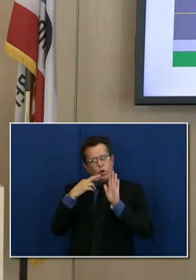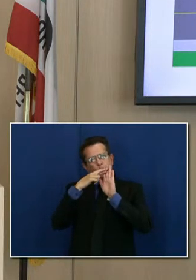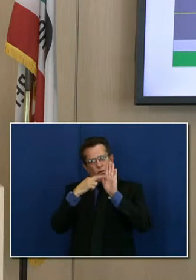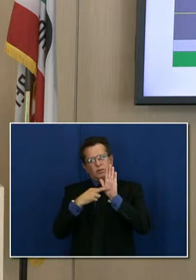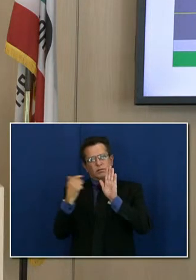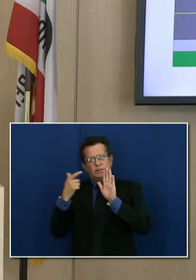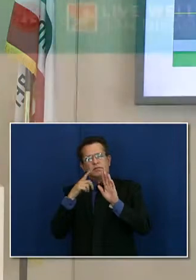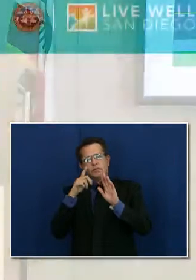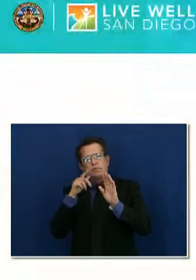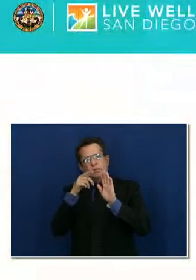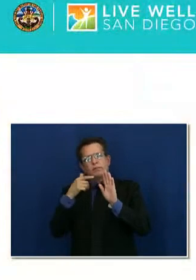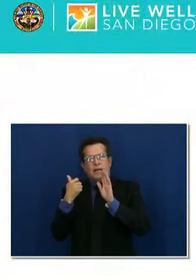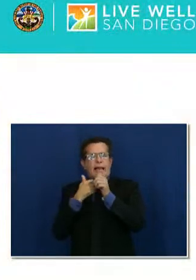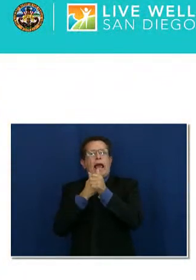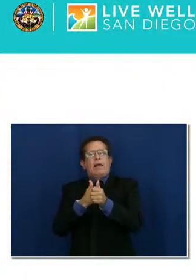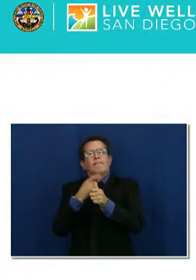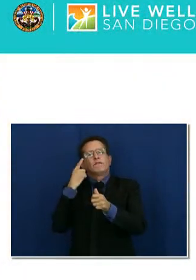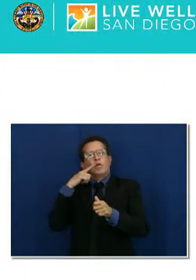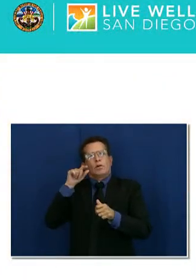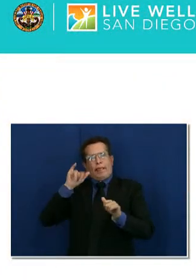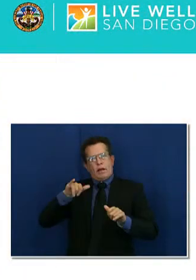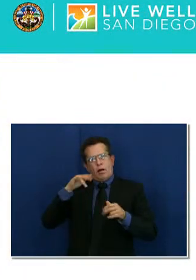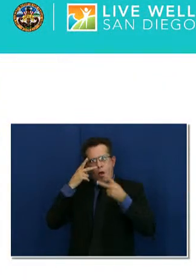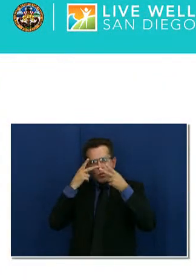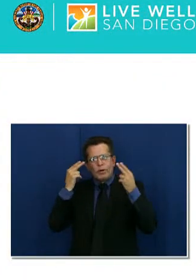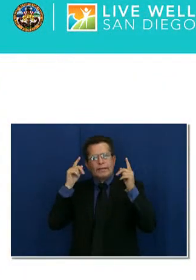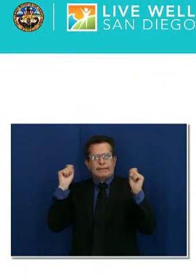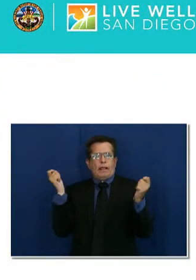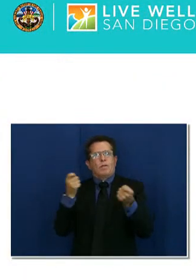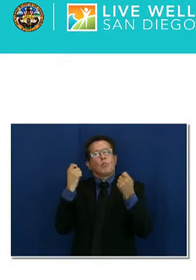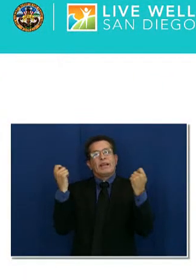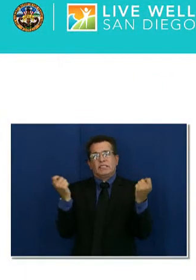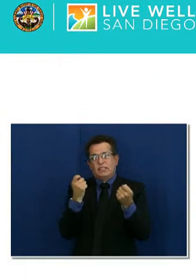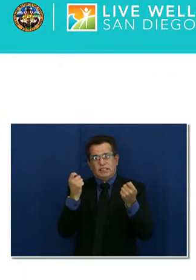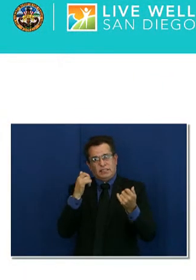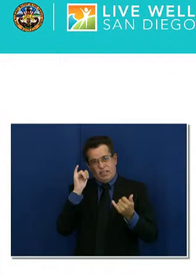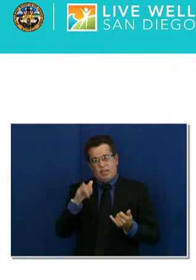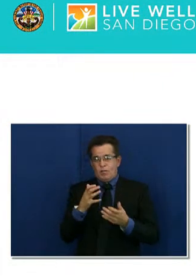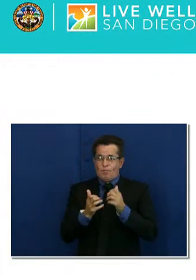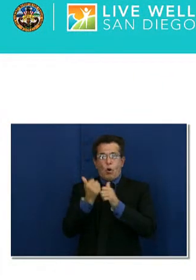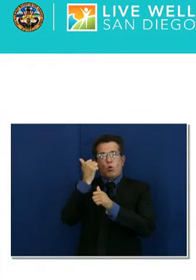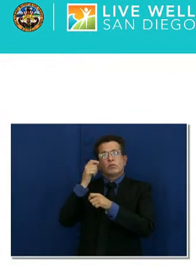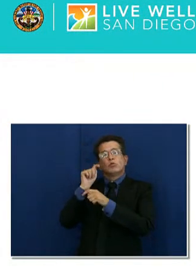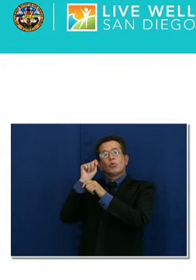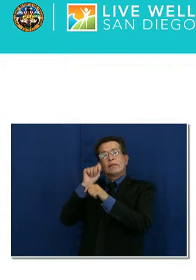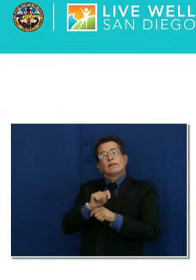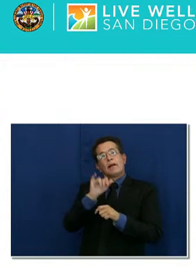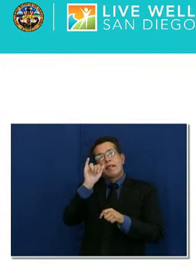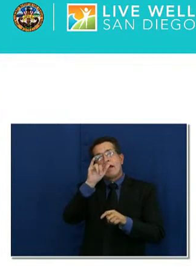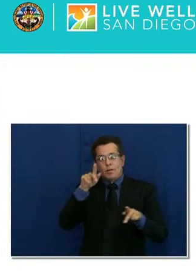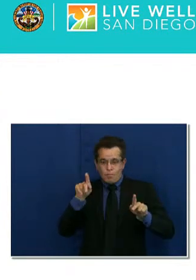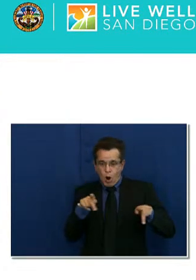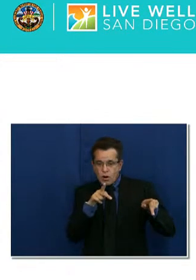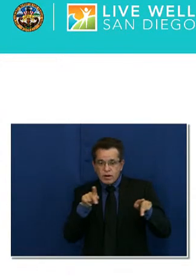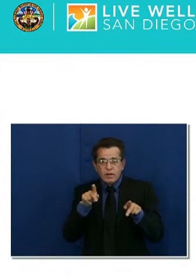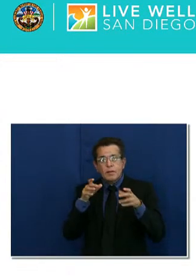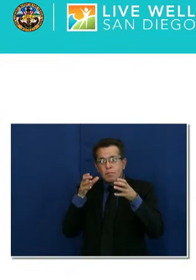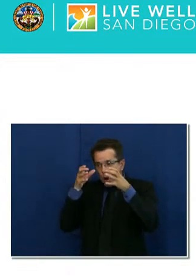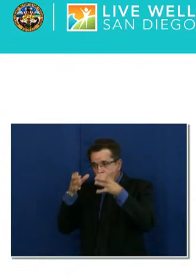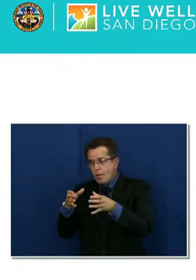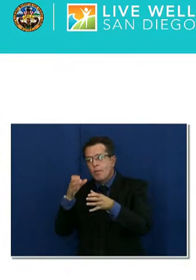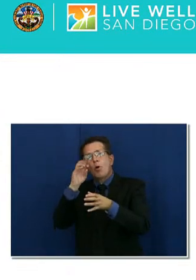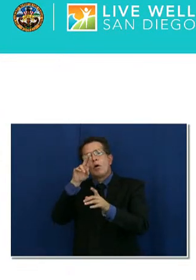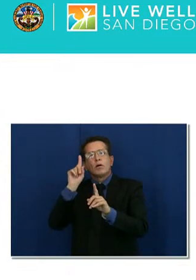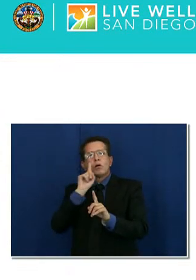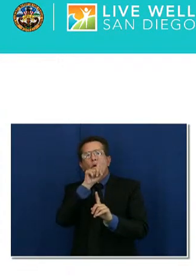for Halloween celebrations. Please note that many traditional Halloween celebrations, such as parties and in-person